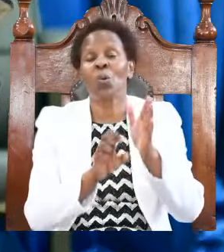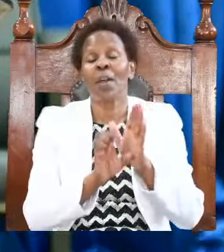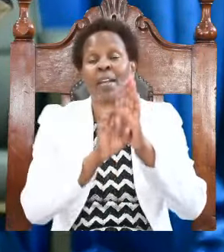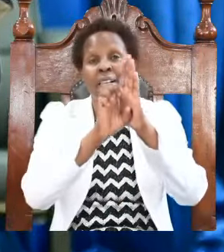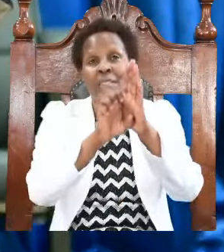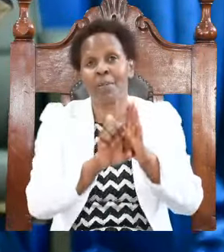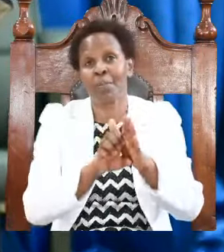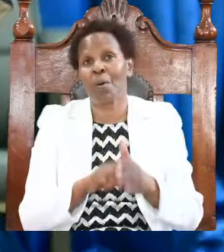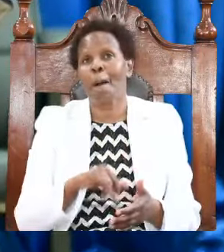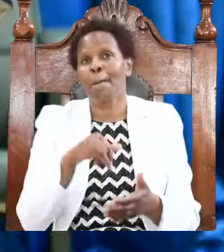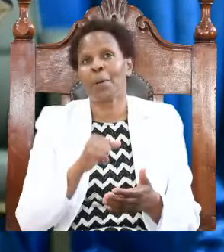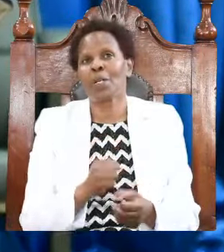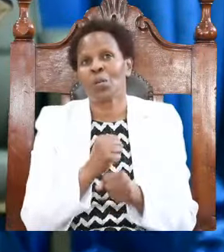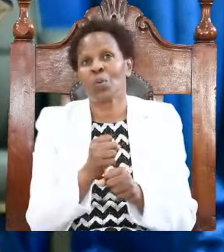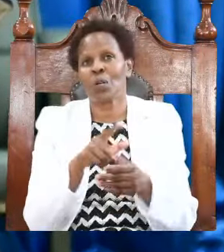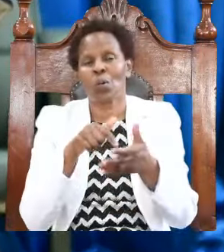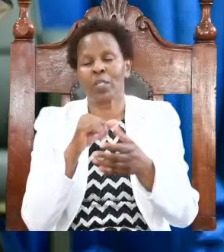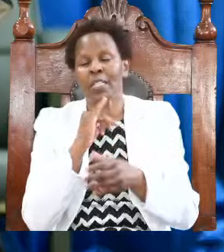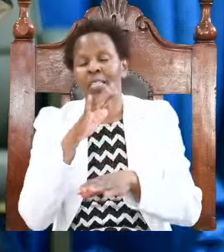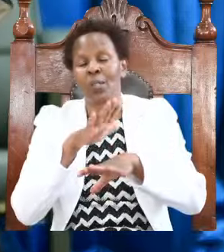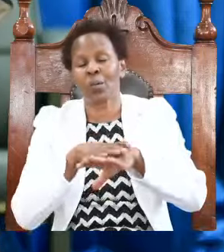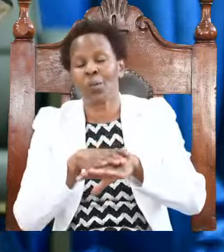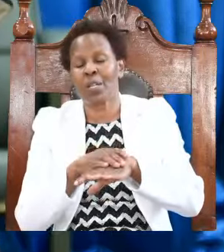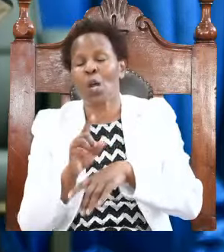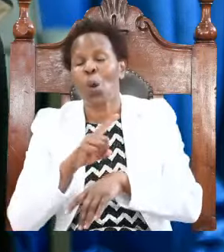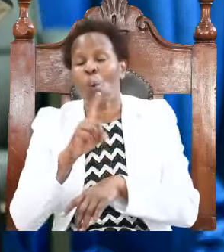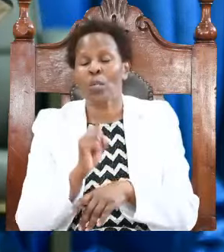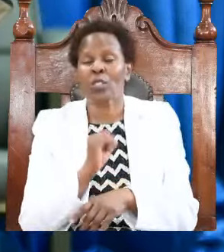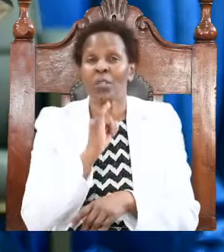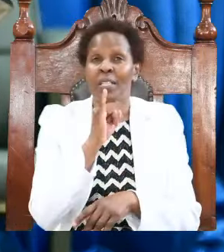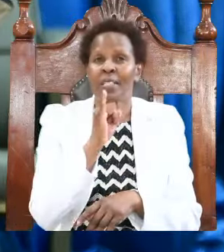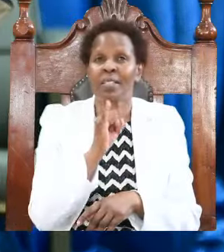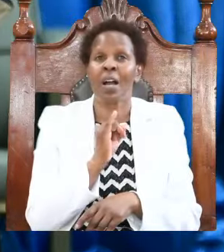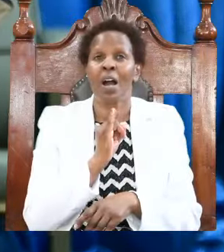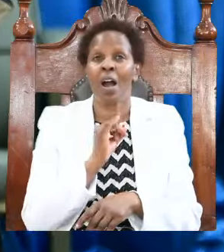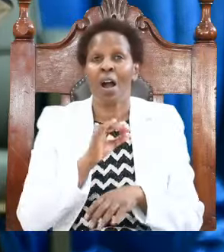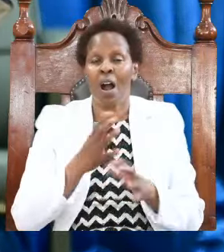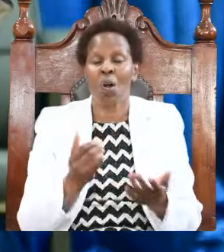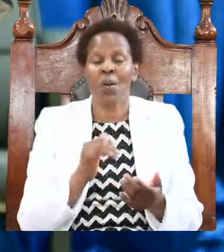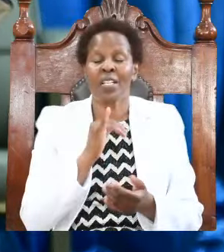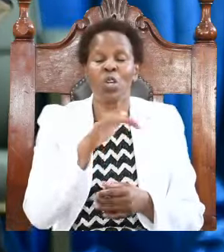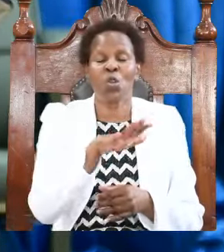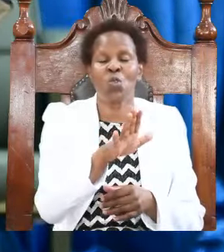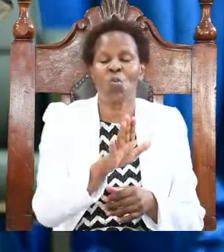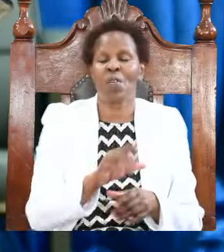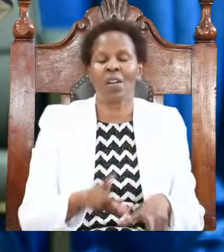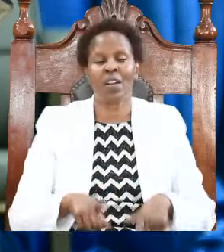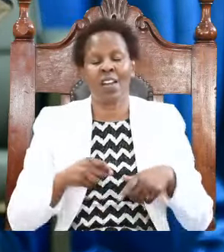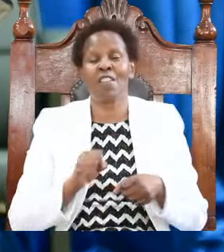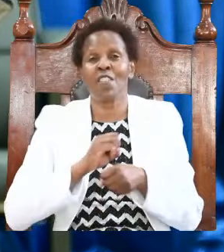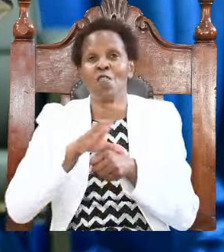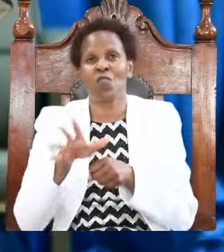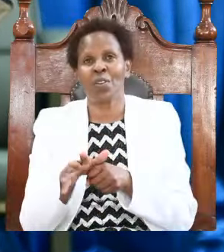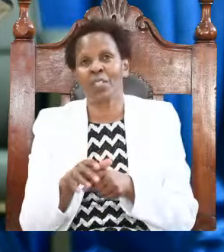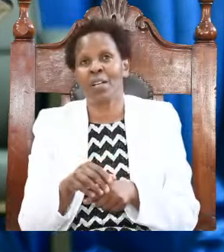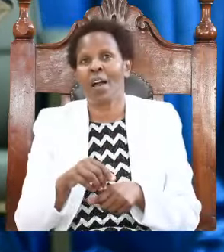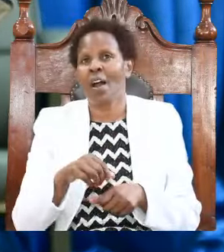what is good. The question is, how does your life influence those around you?